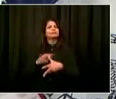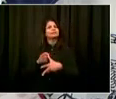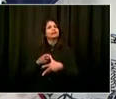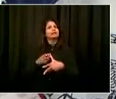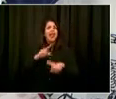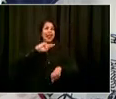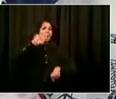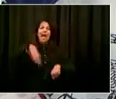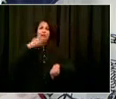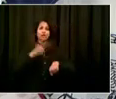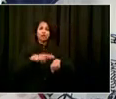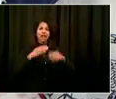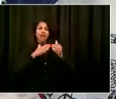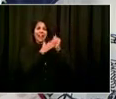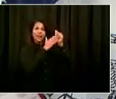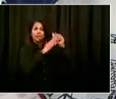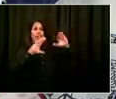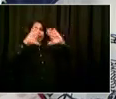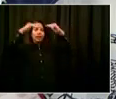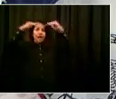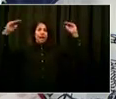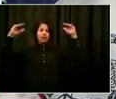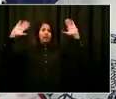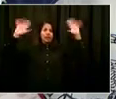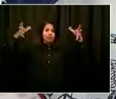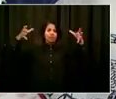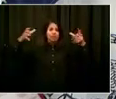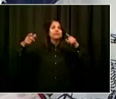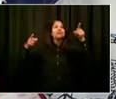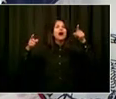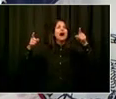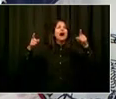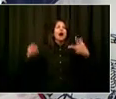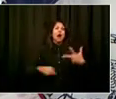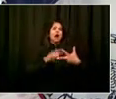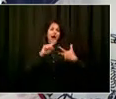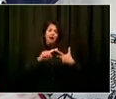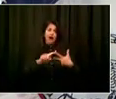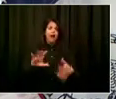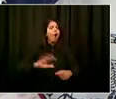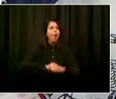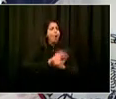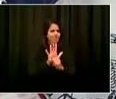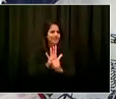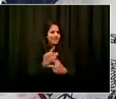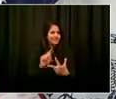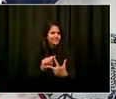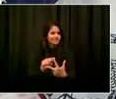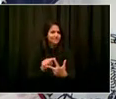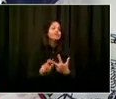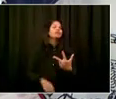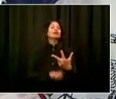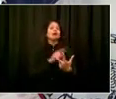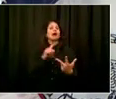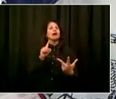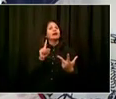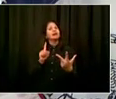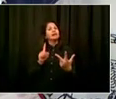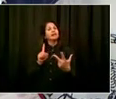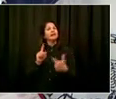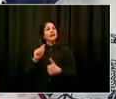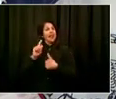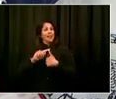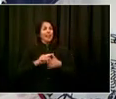a clear vision, a clear strategy that we can believe in. That's one. Two, a vaccine we can trust. That's going to be